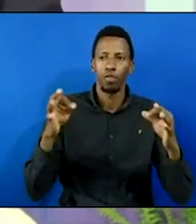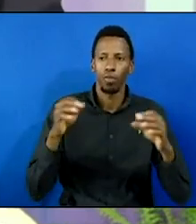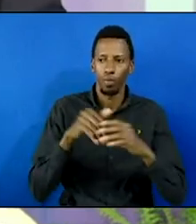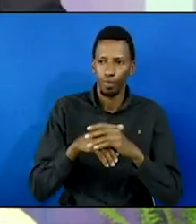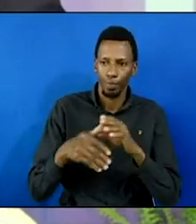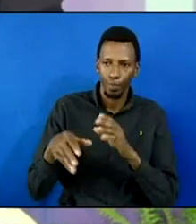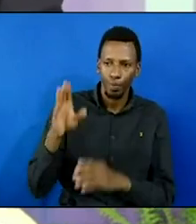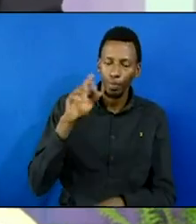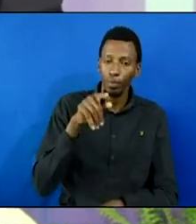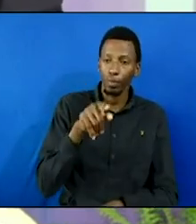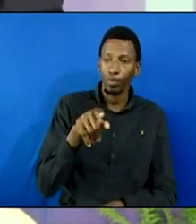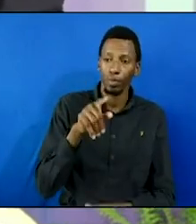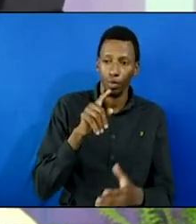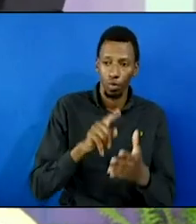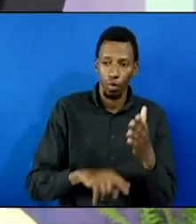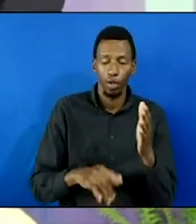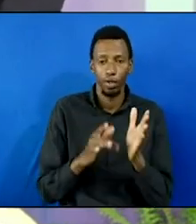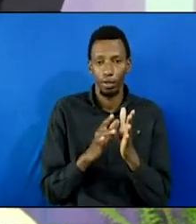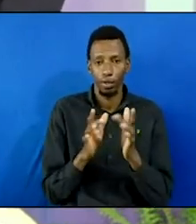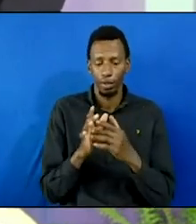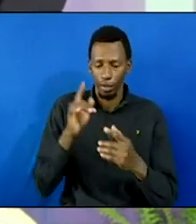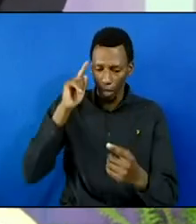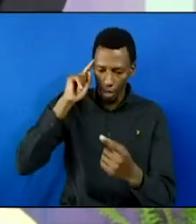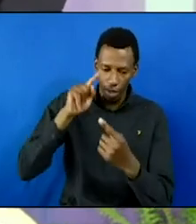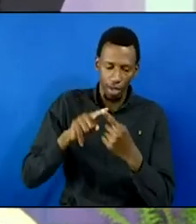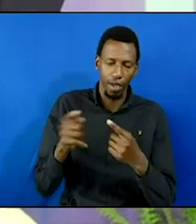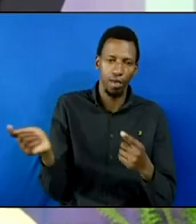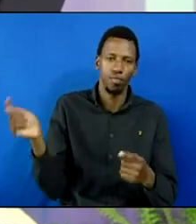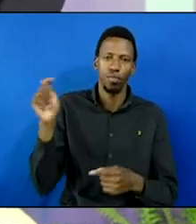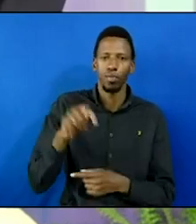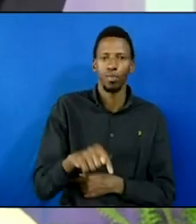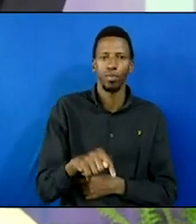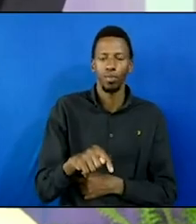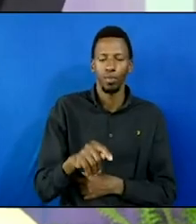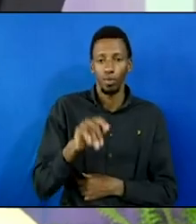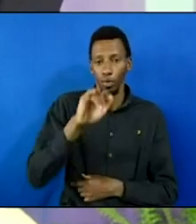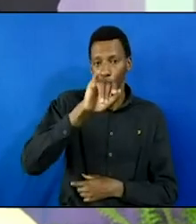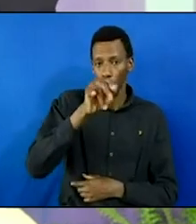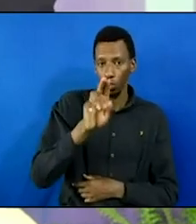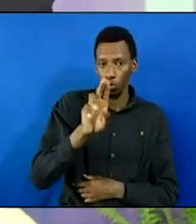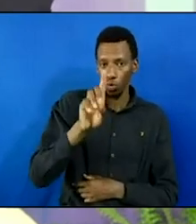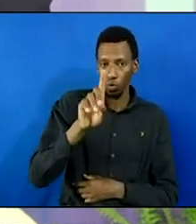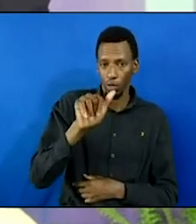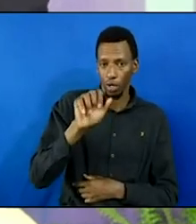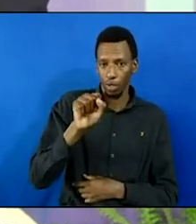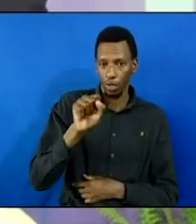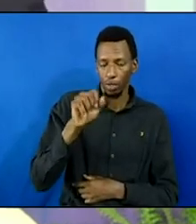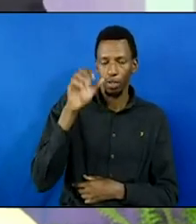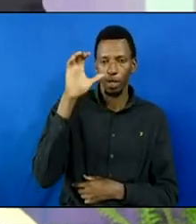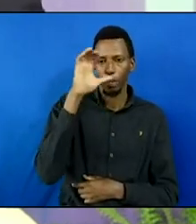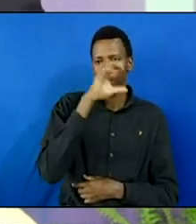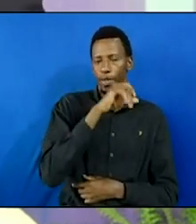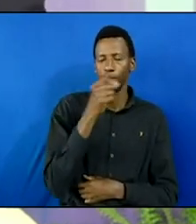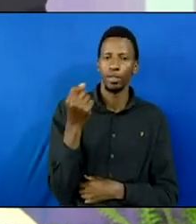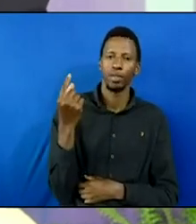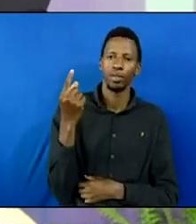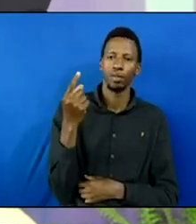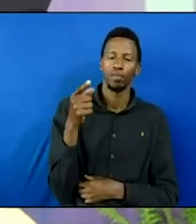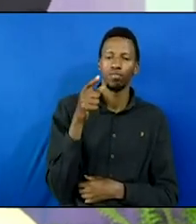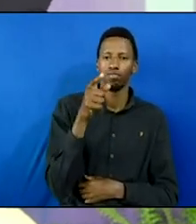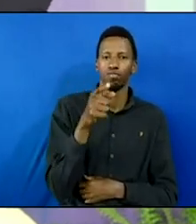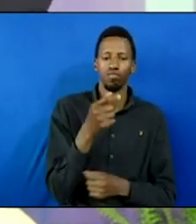God. And this is what Jesus came to do. And so Judas loses out and he walks away from